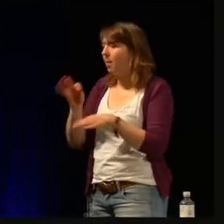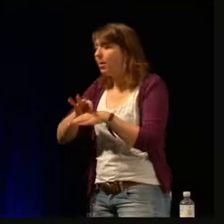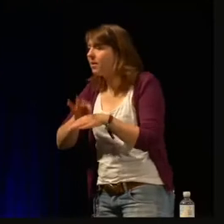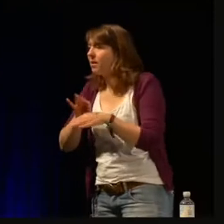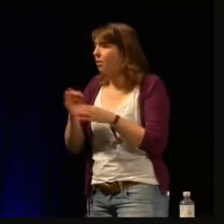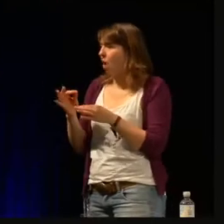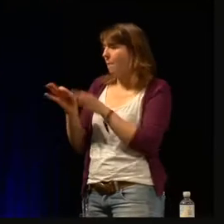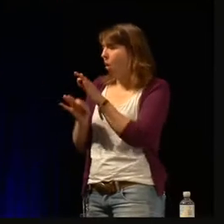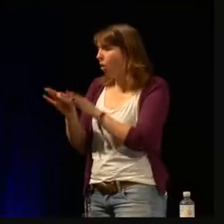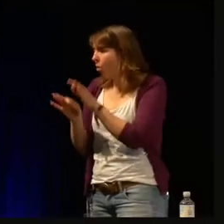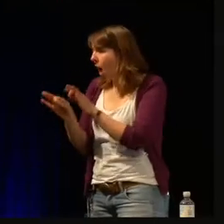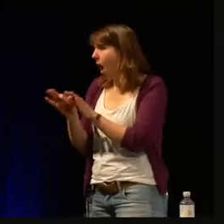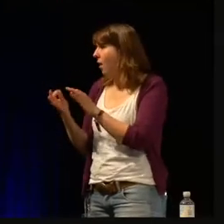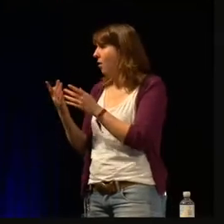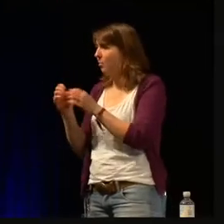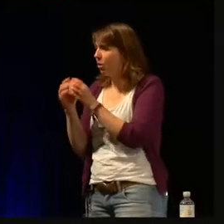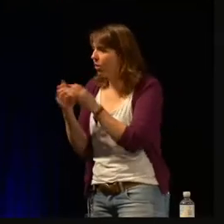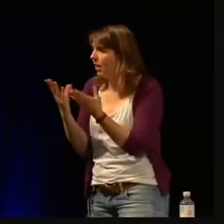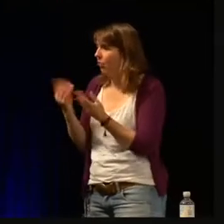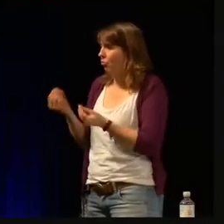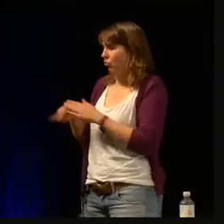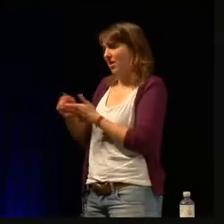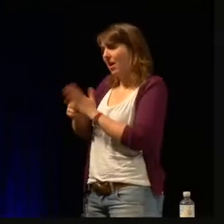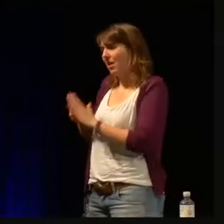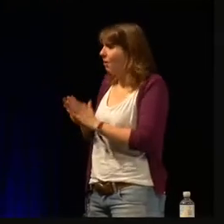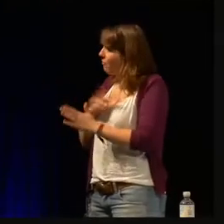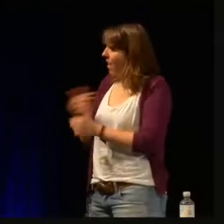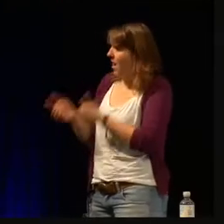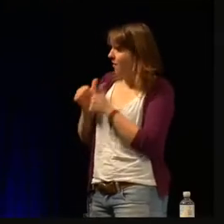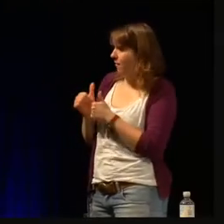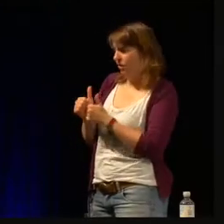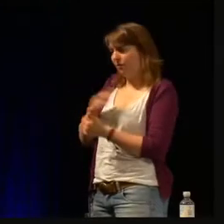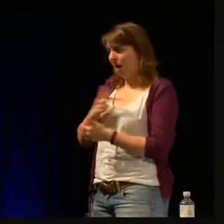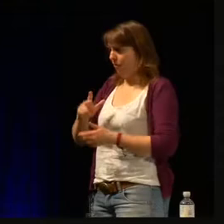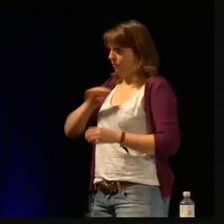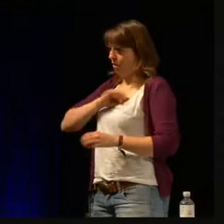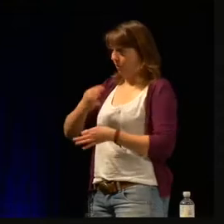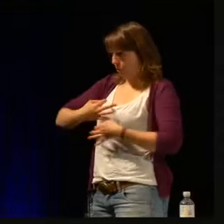keep us as a society from reaping the benefits of this new technology. So